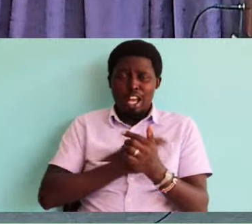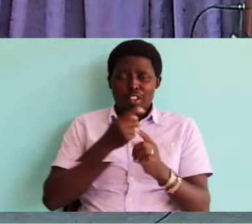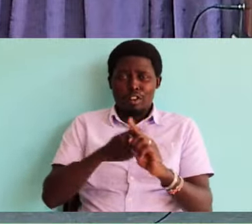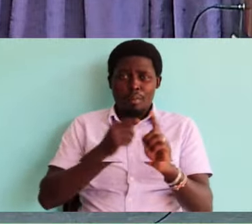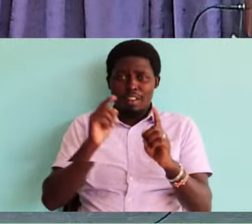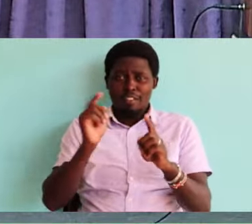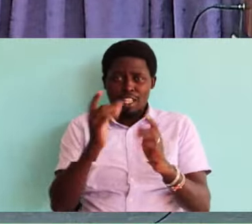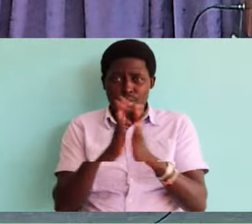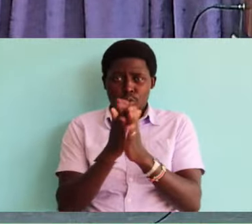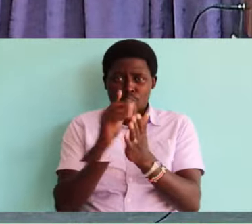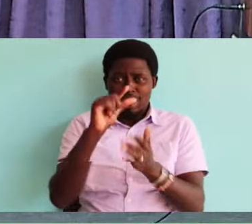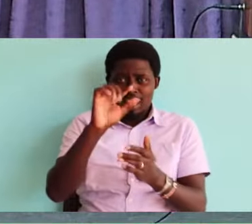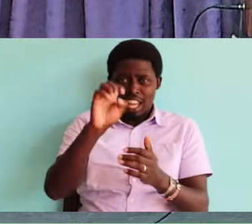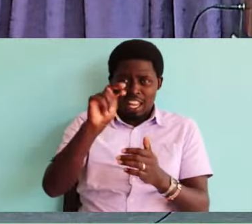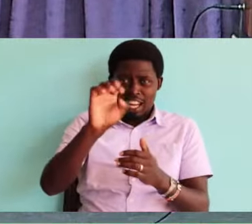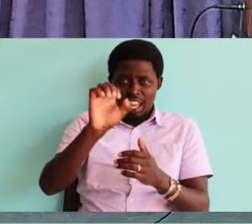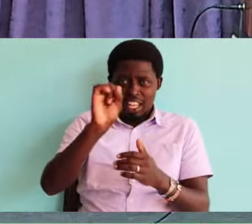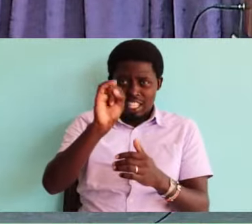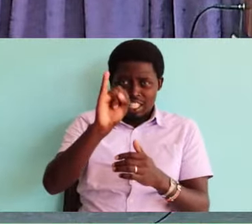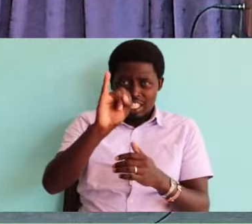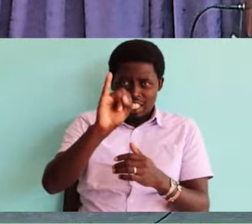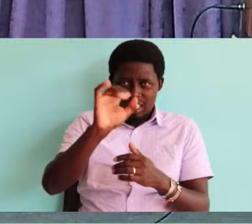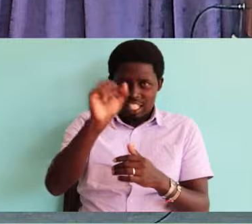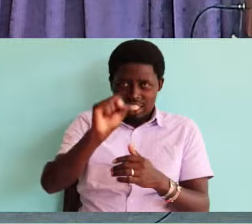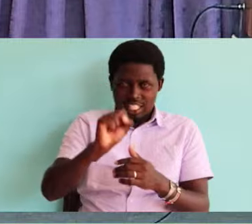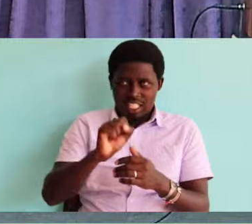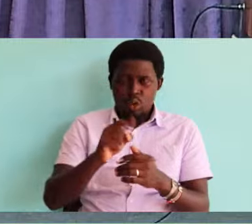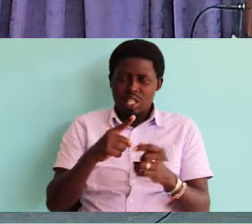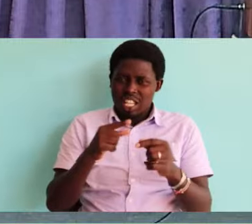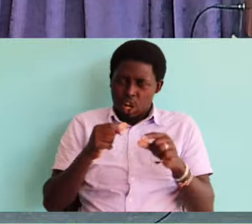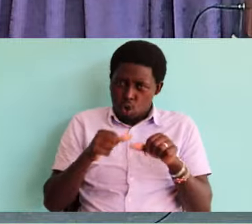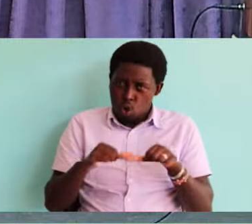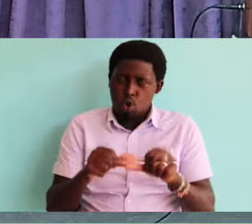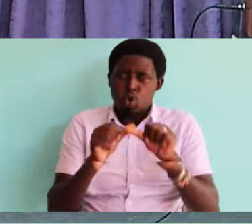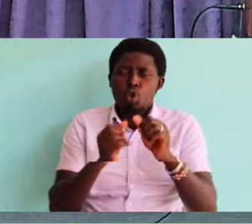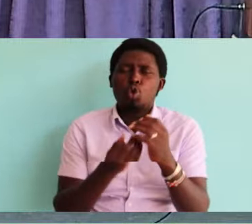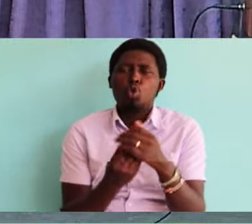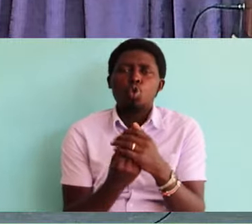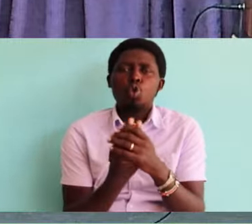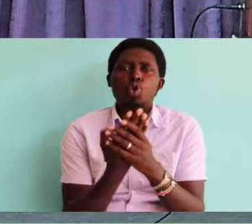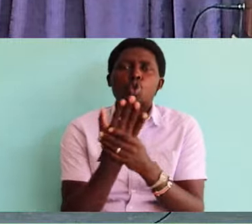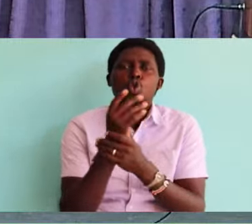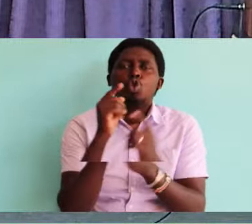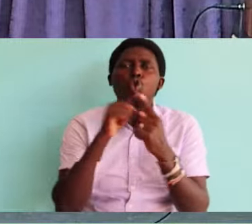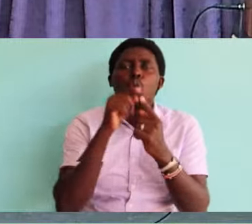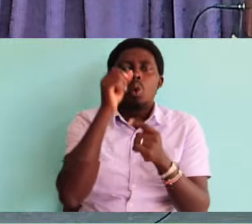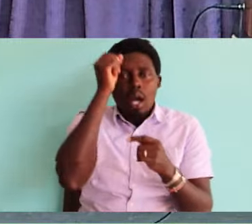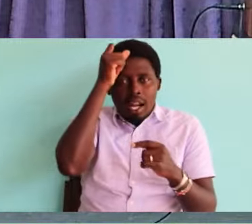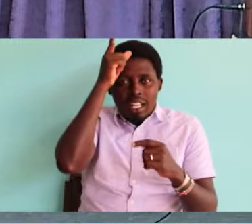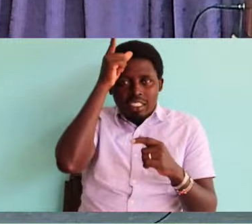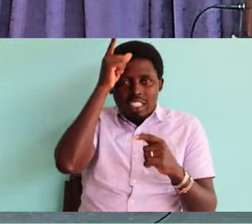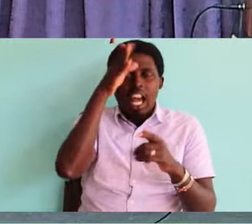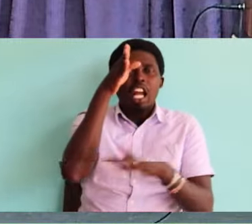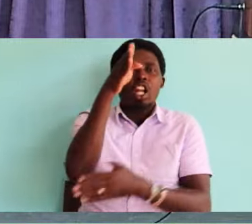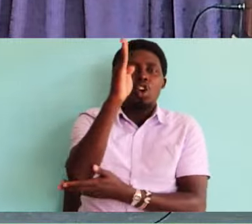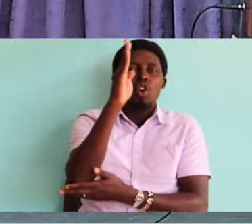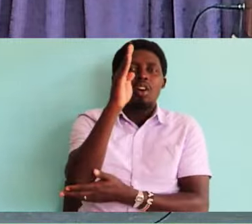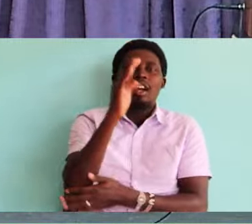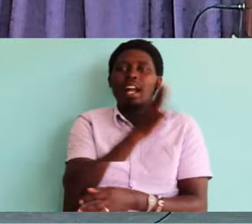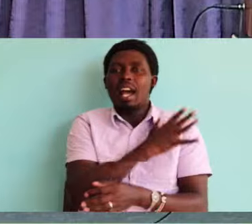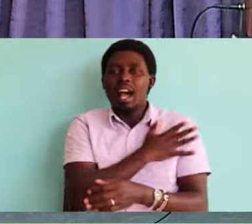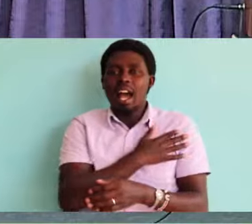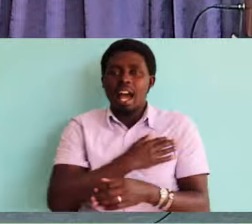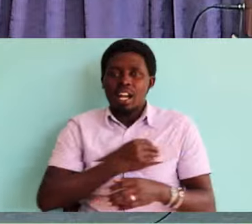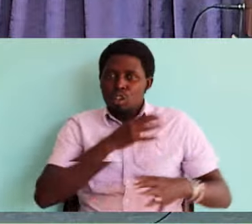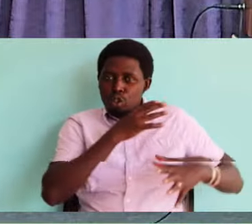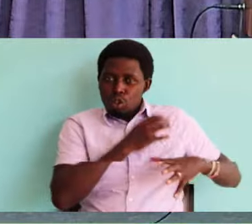and pray that we will continue to grow in our understanding of God, and that we will trust him to help